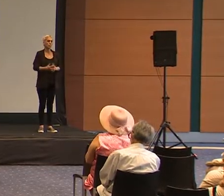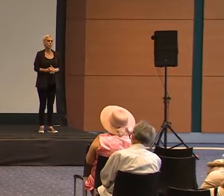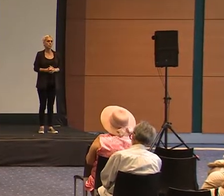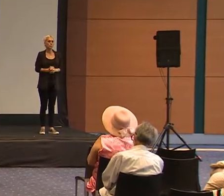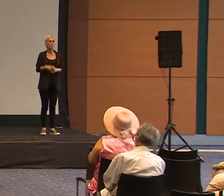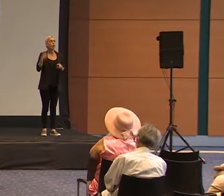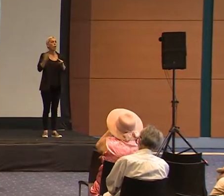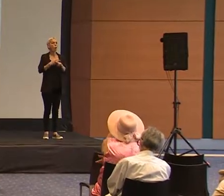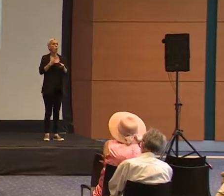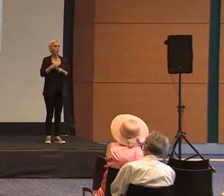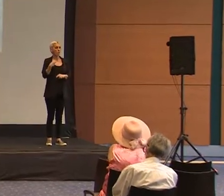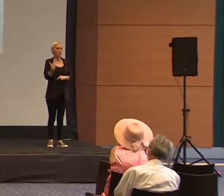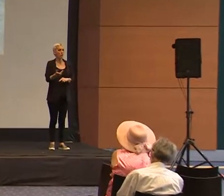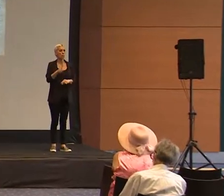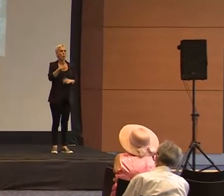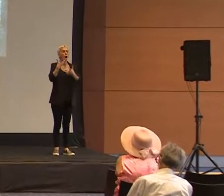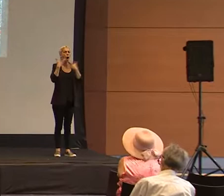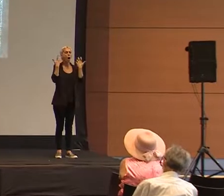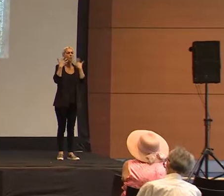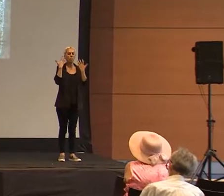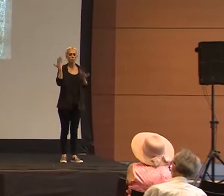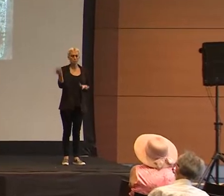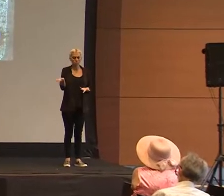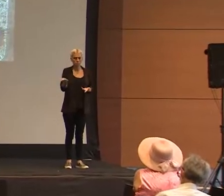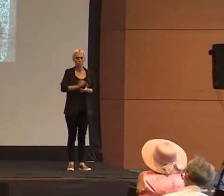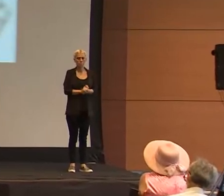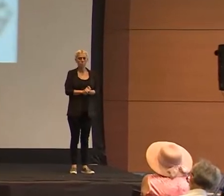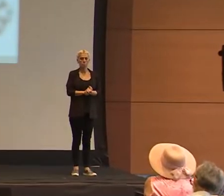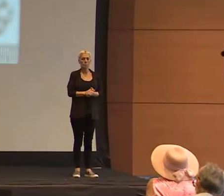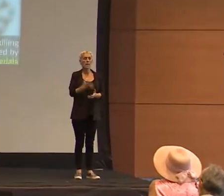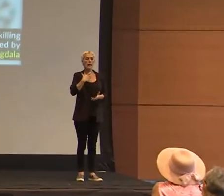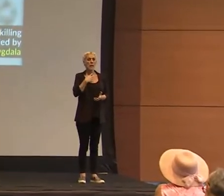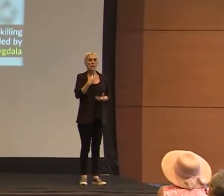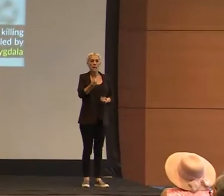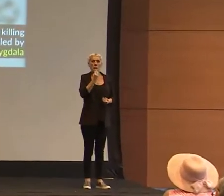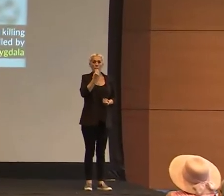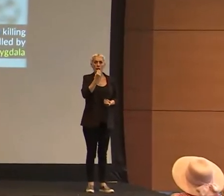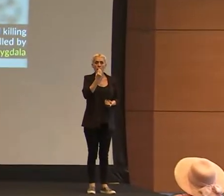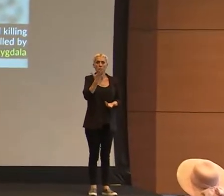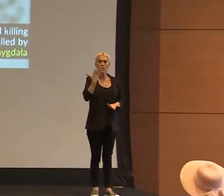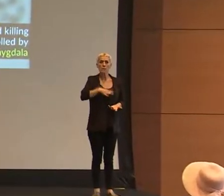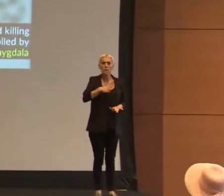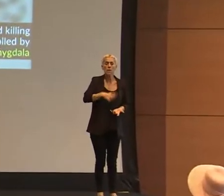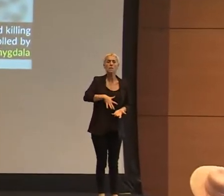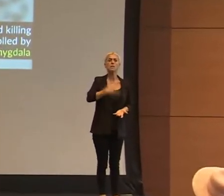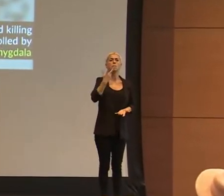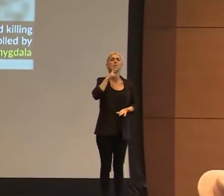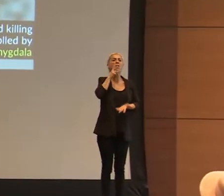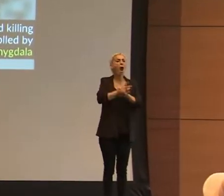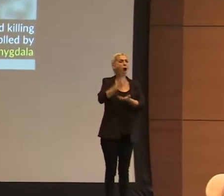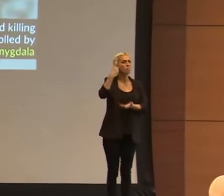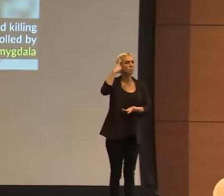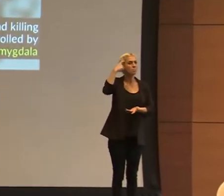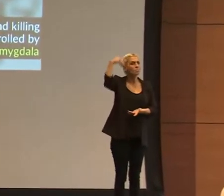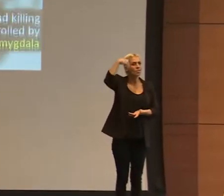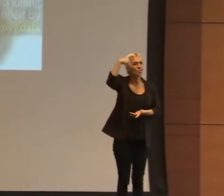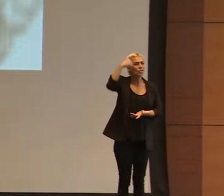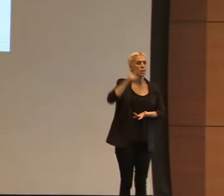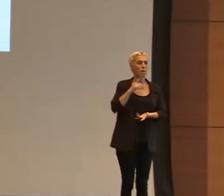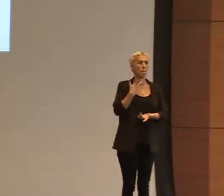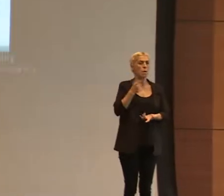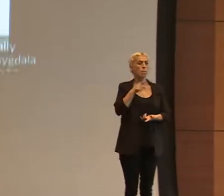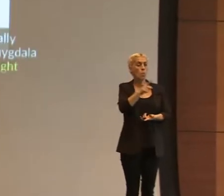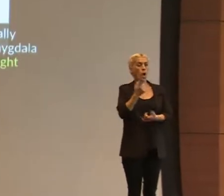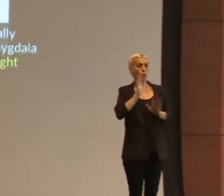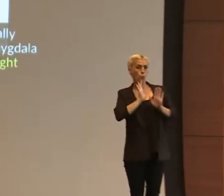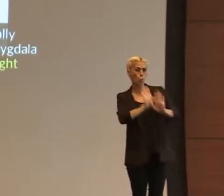this connectome surgery we see an animal here in the amygdala you know the region that decides whether